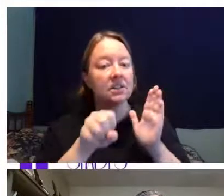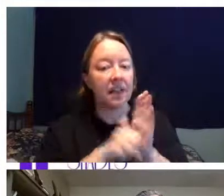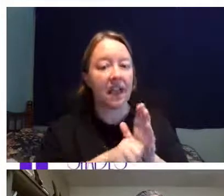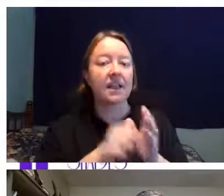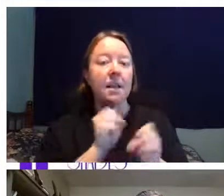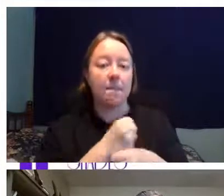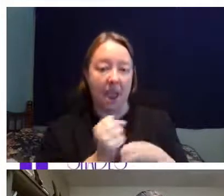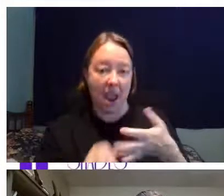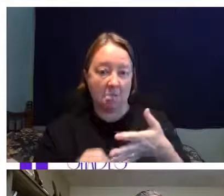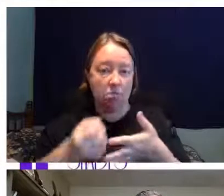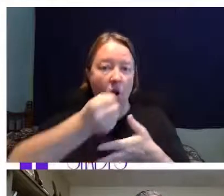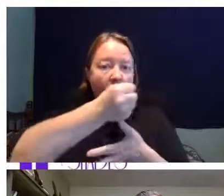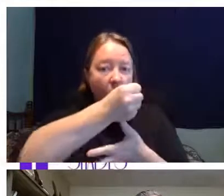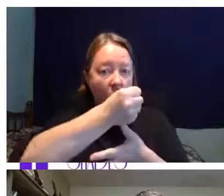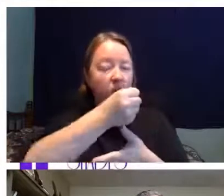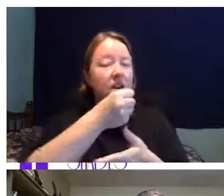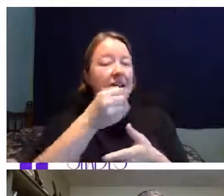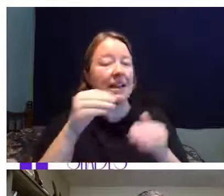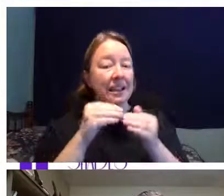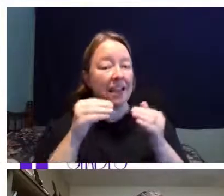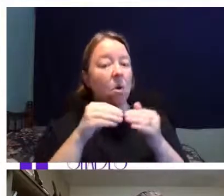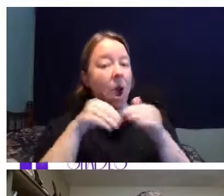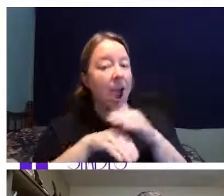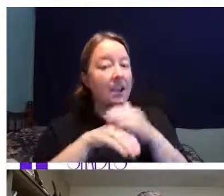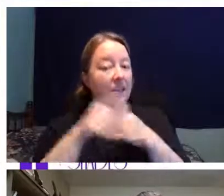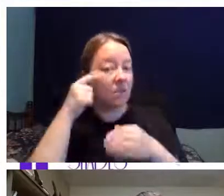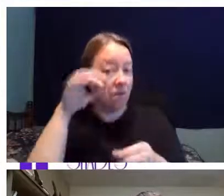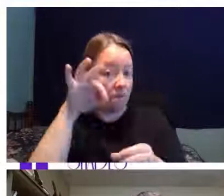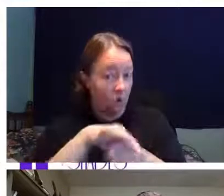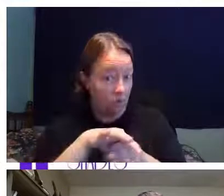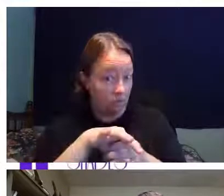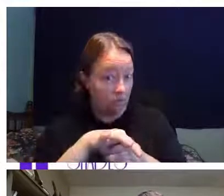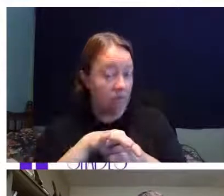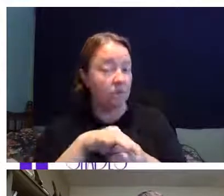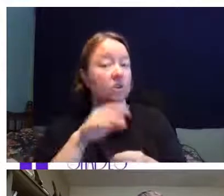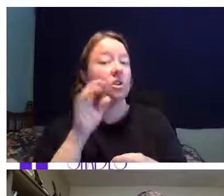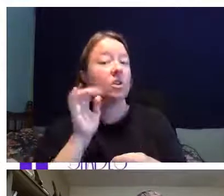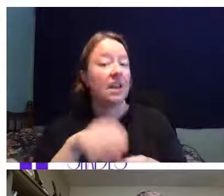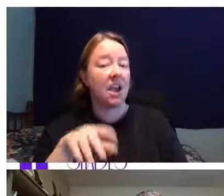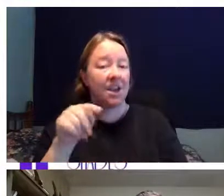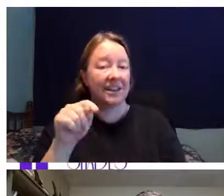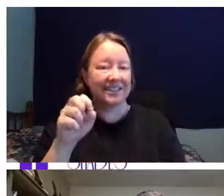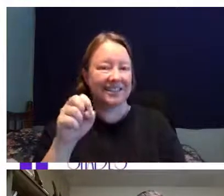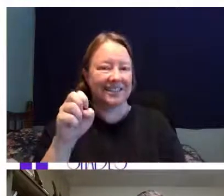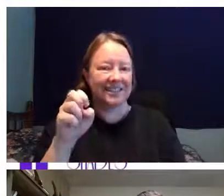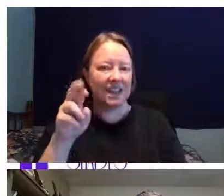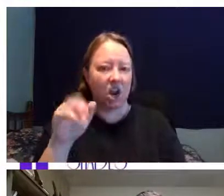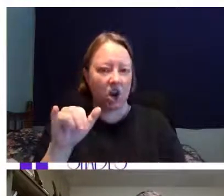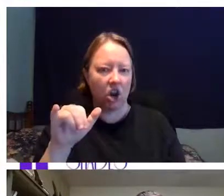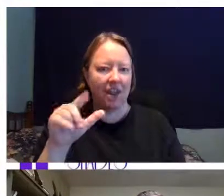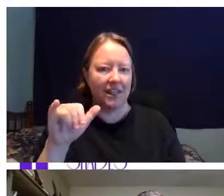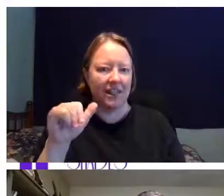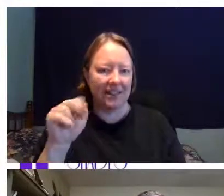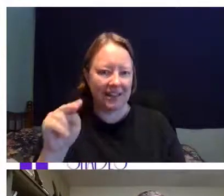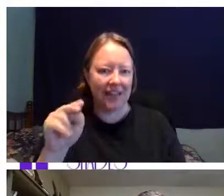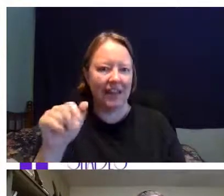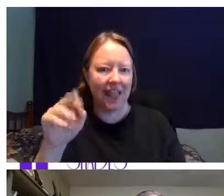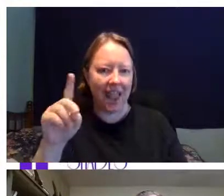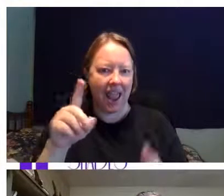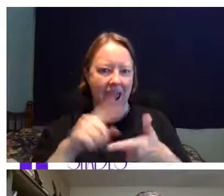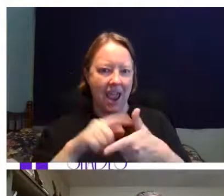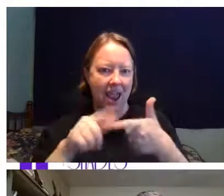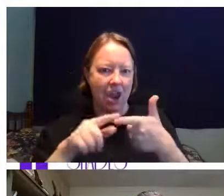prioritized equal access for voting. So that was Terry Lynn Land, Ruth Johnson, and